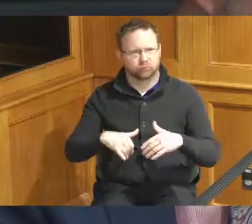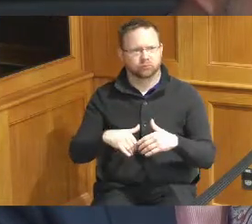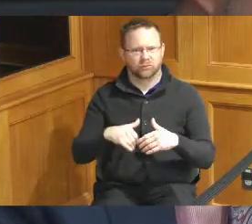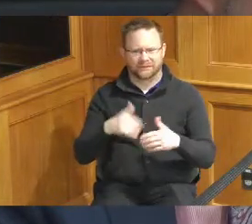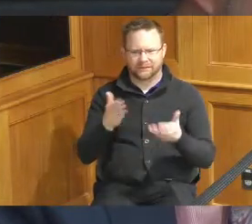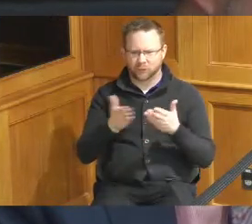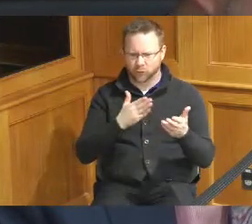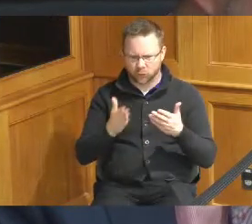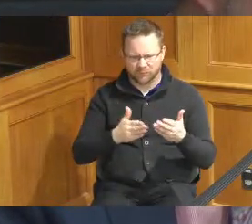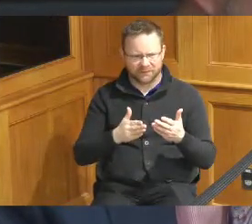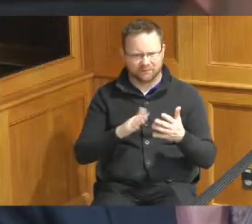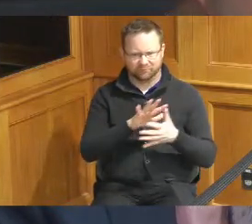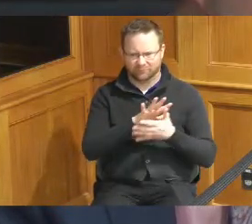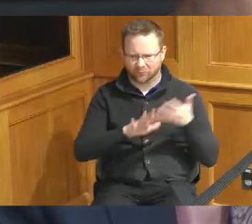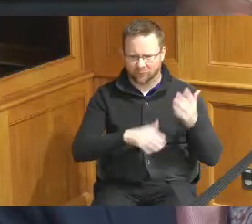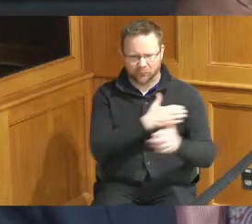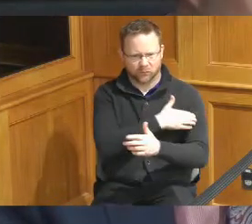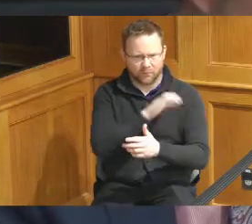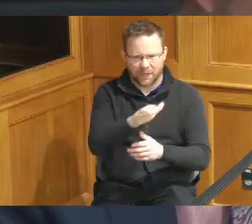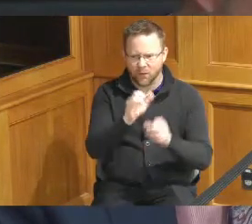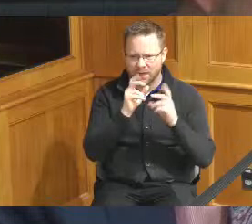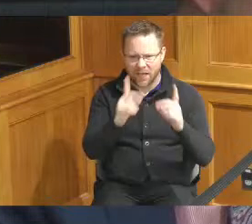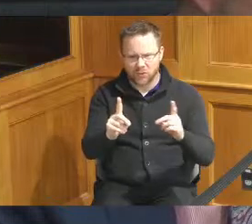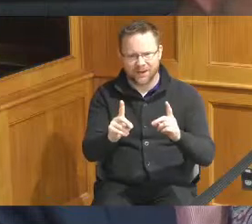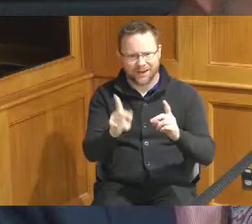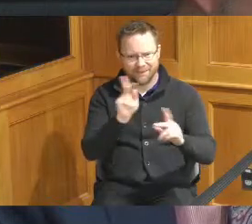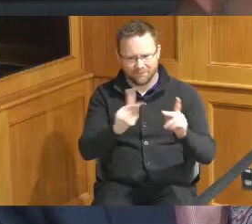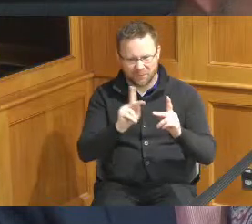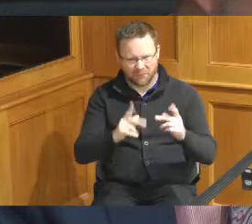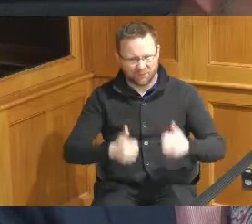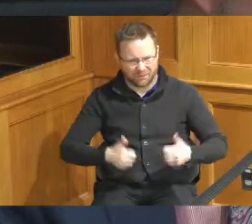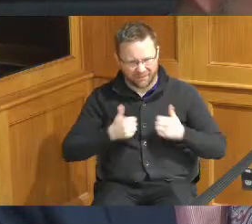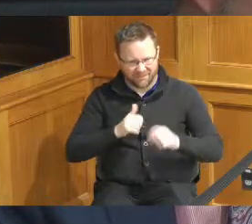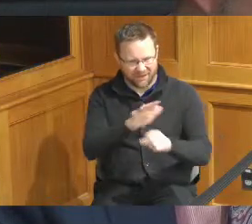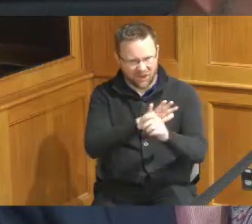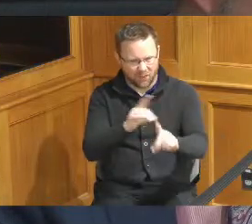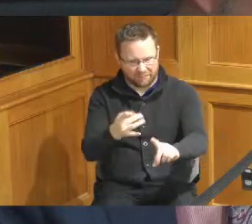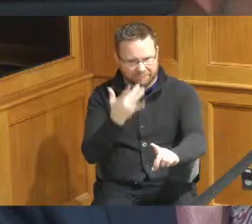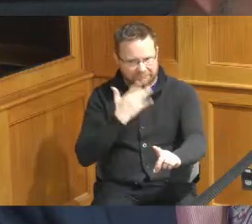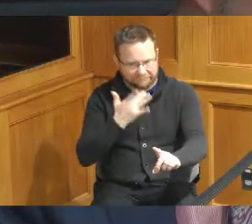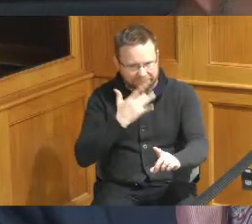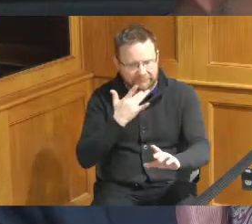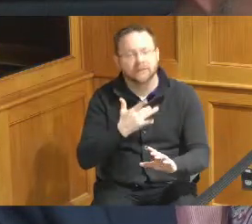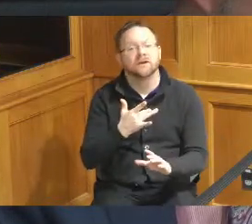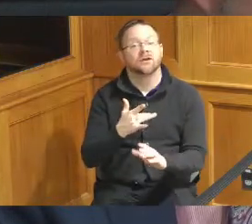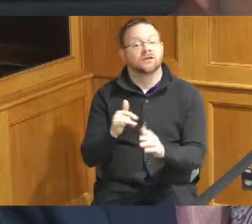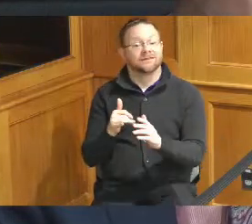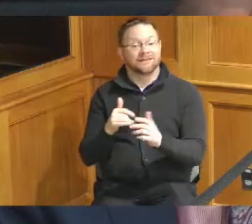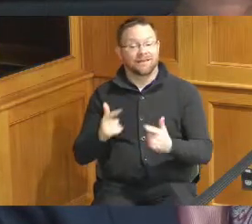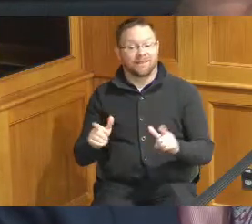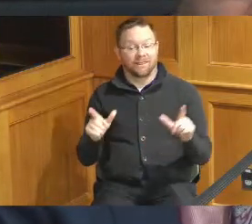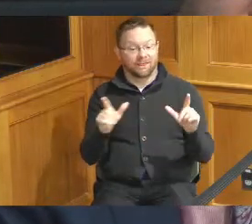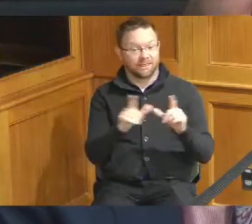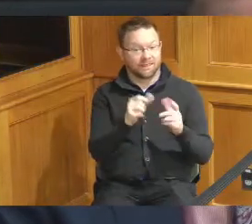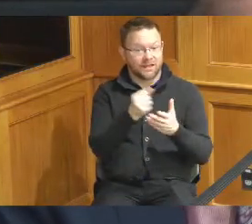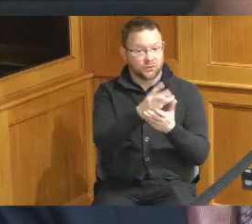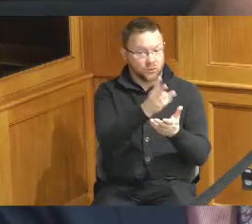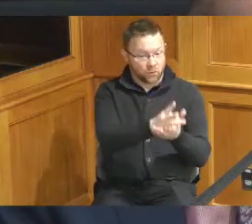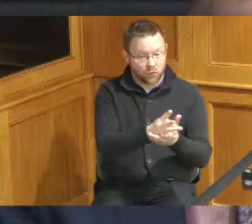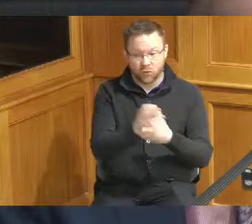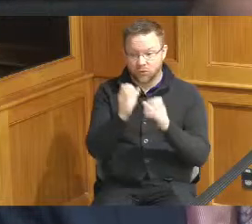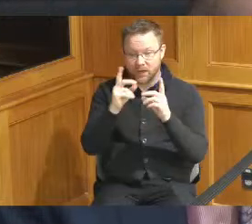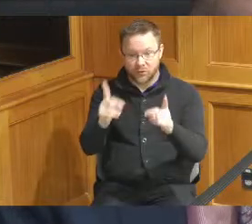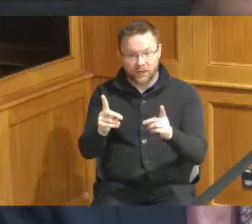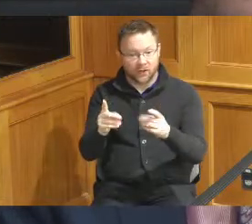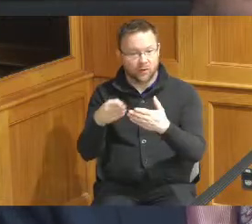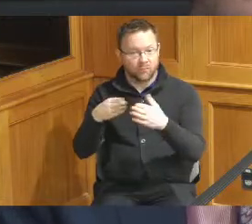service to empower and educate the underserved population. Whereas as a licensed social worker, educator, and public administrator,